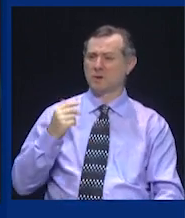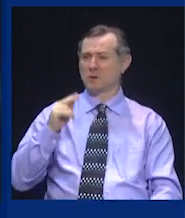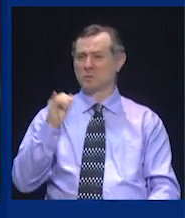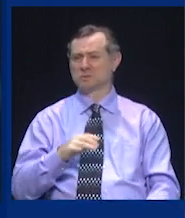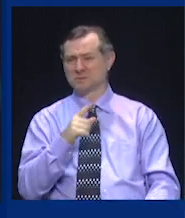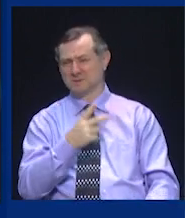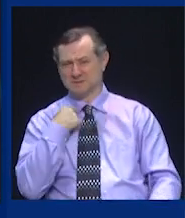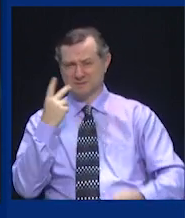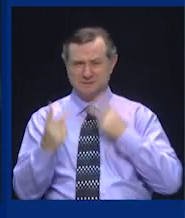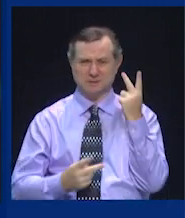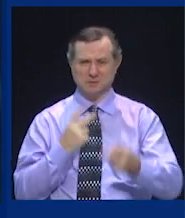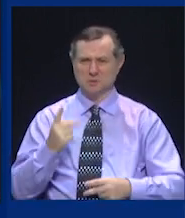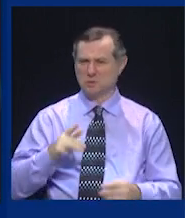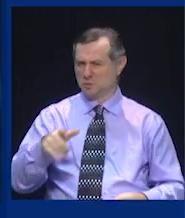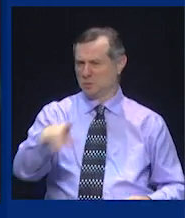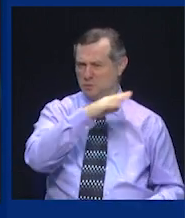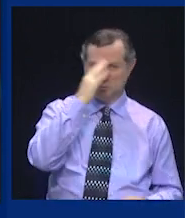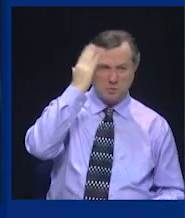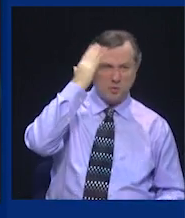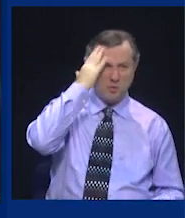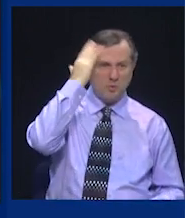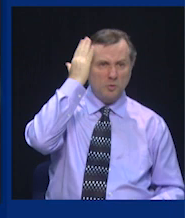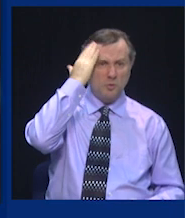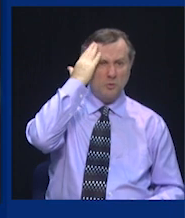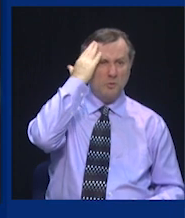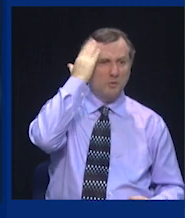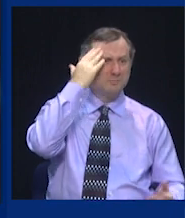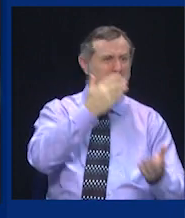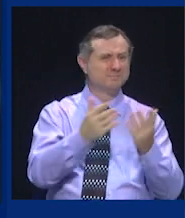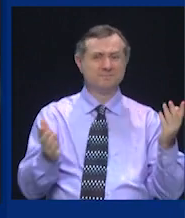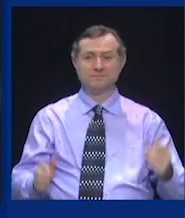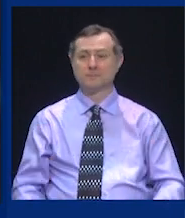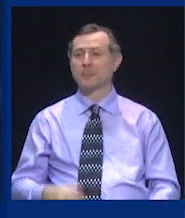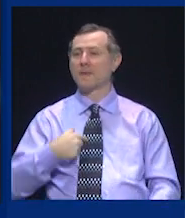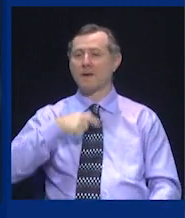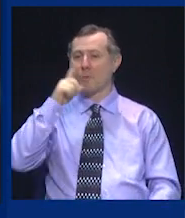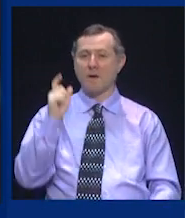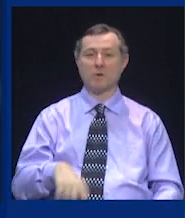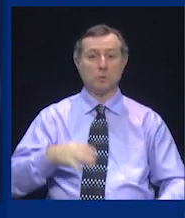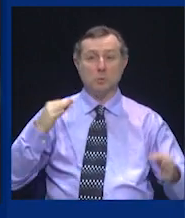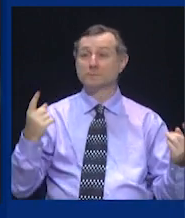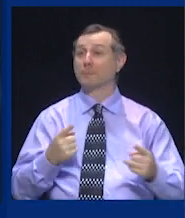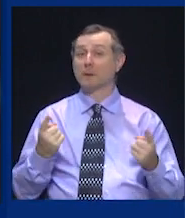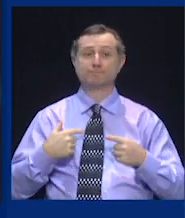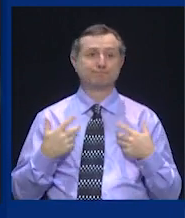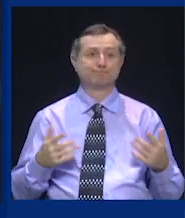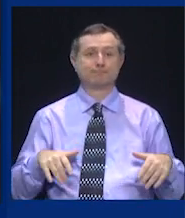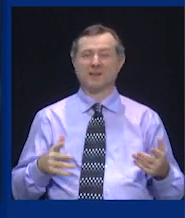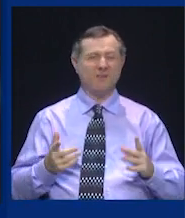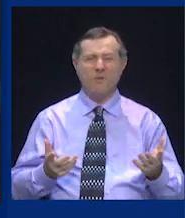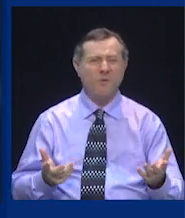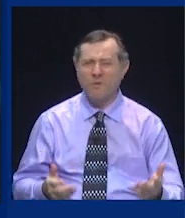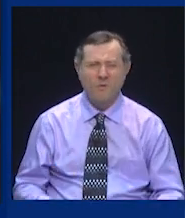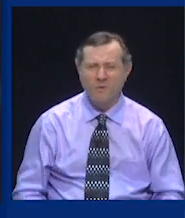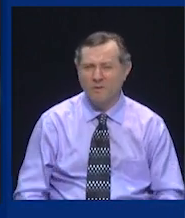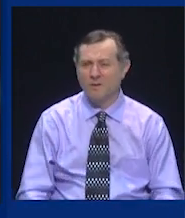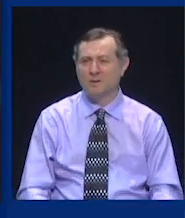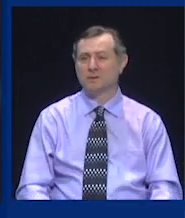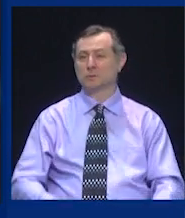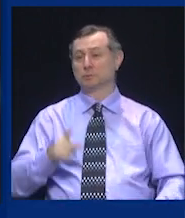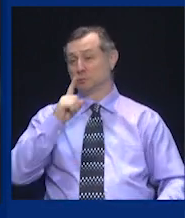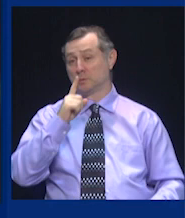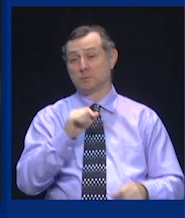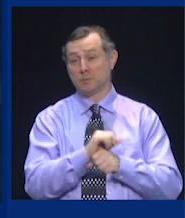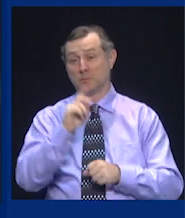get it. And we have to act. And we are in a state of political